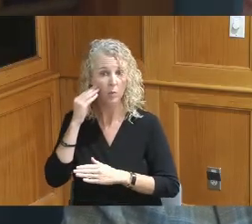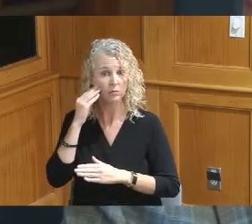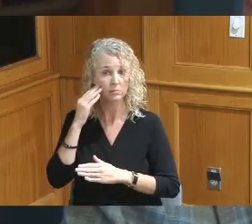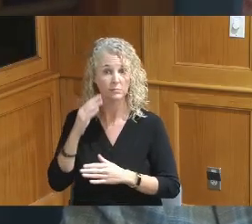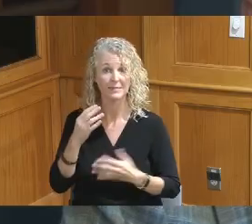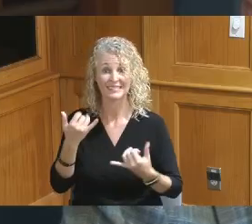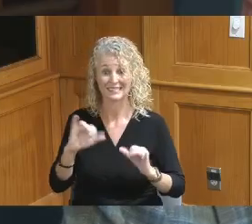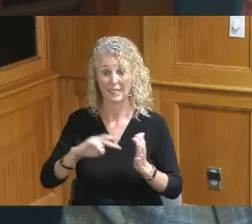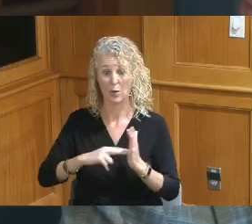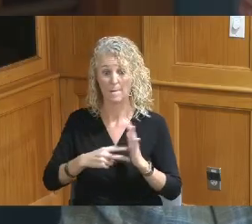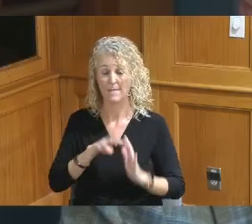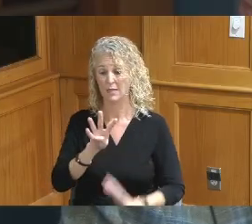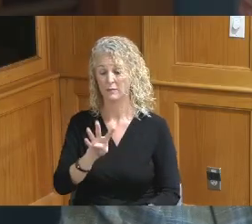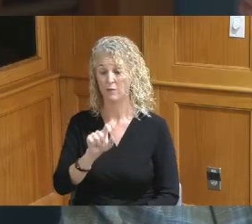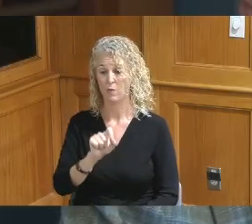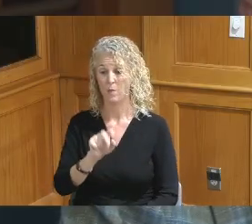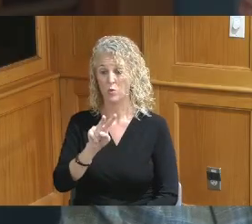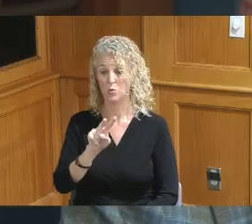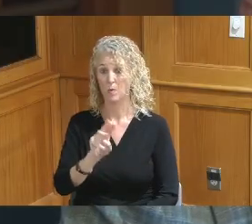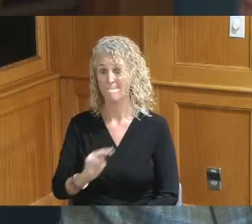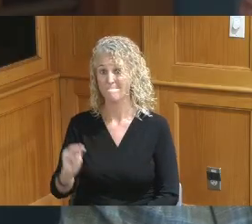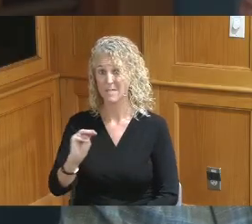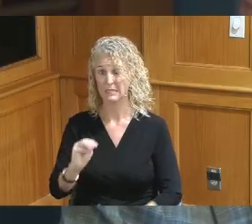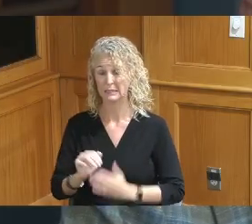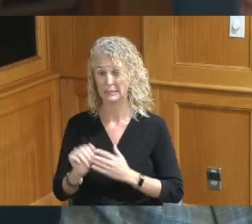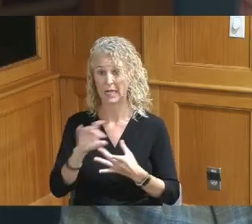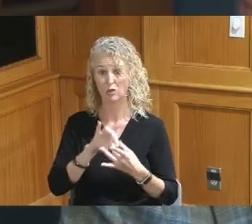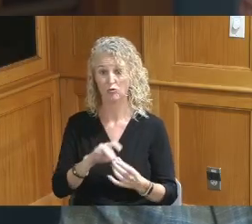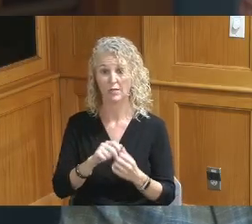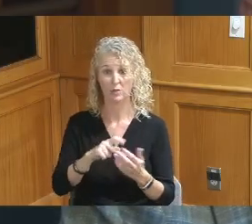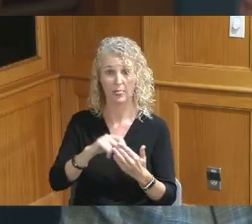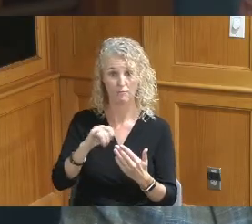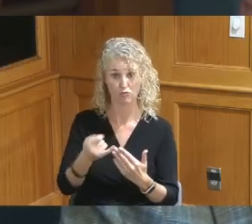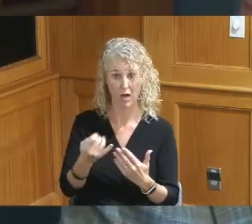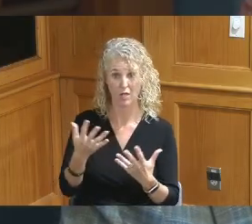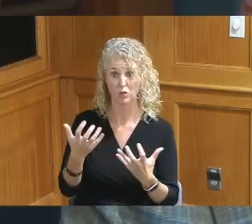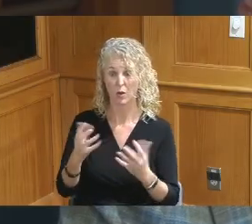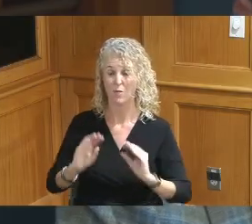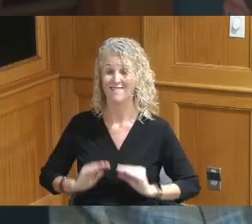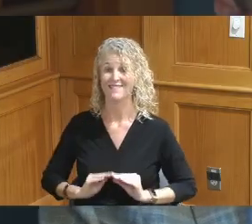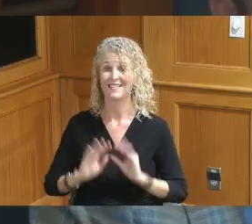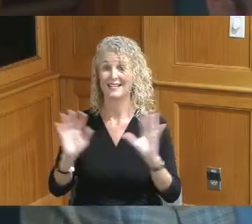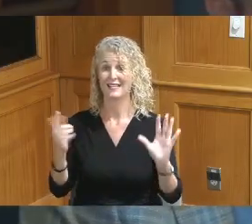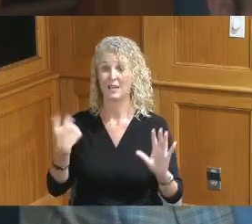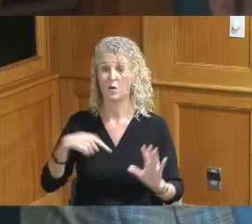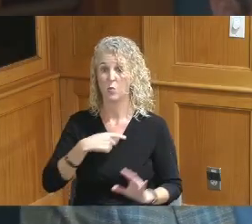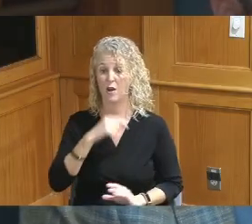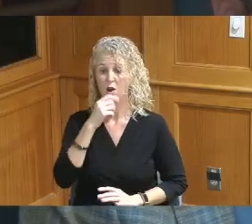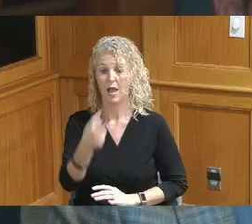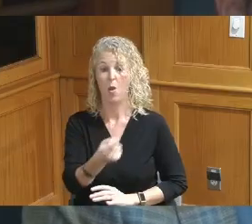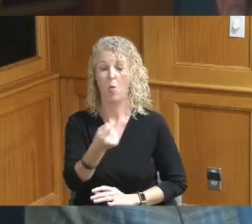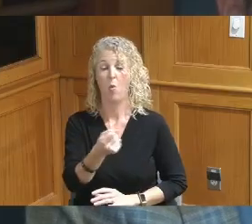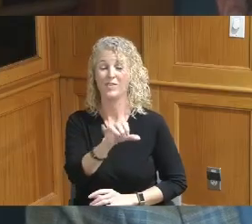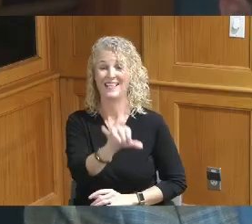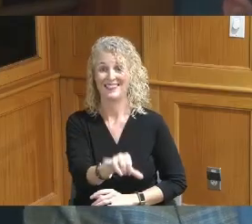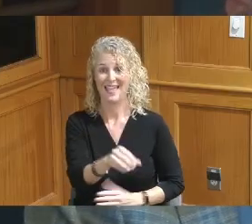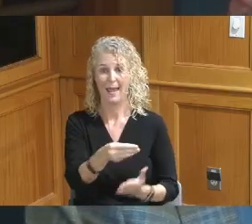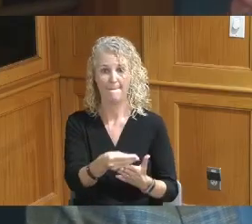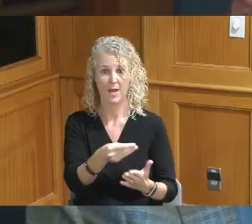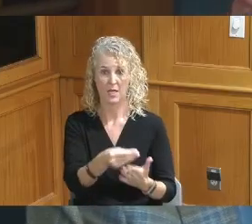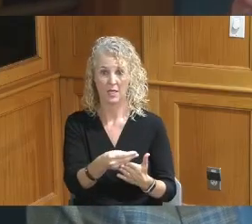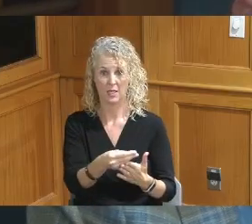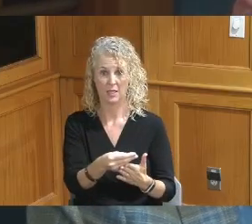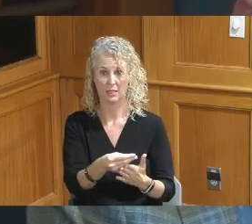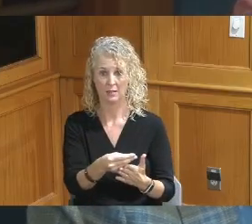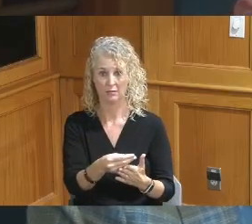have 4.2 million that can go to projects. So I want to be clear that we're not holding up projects from